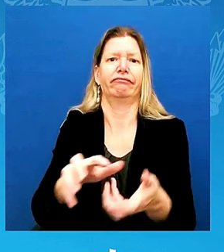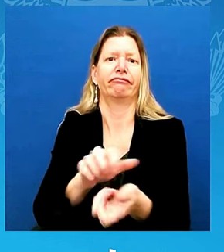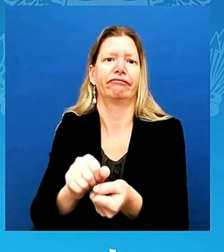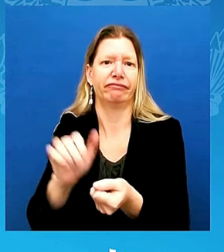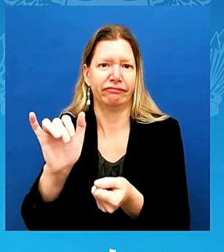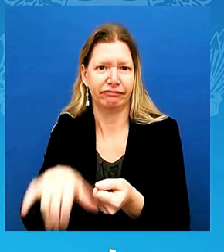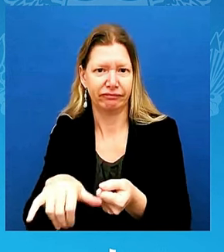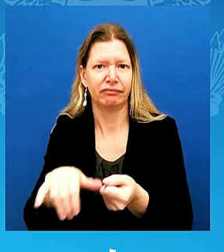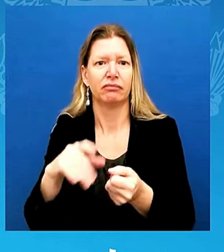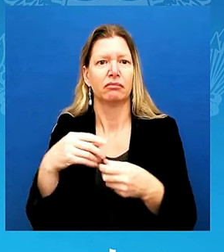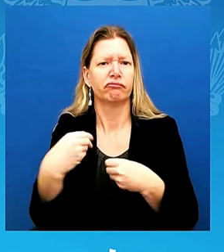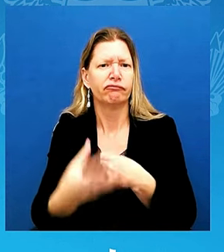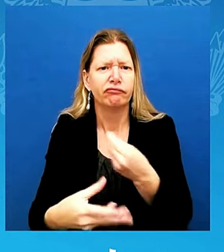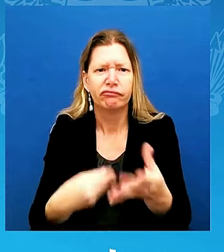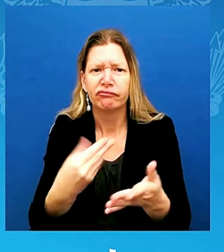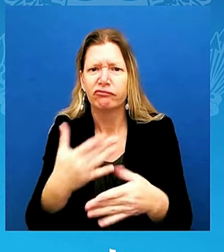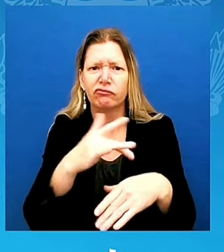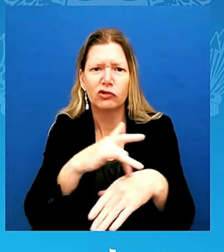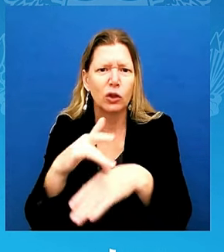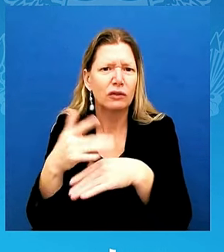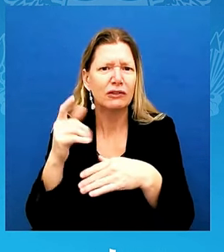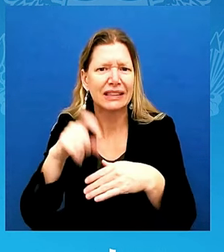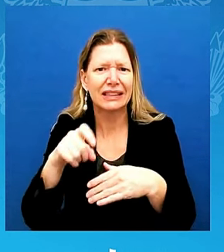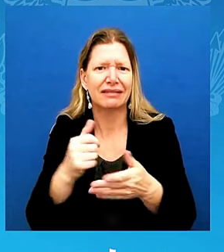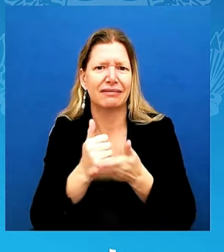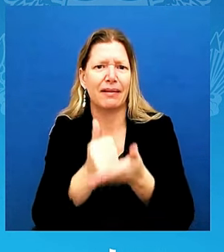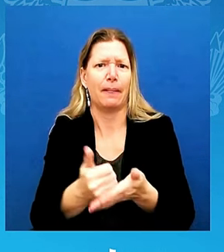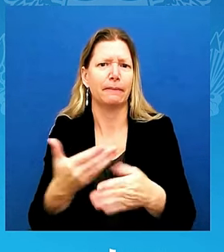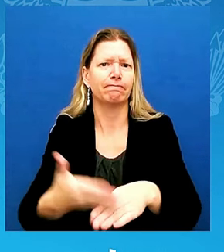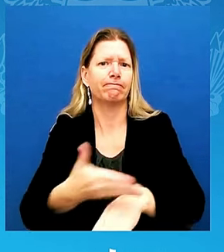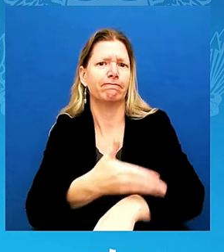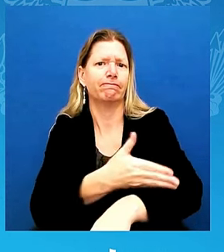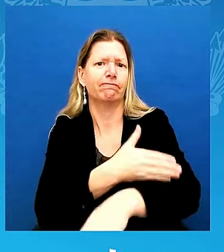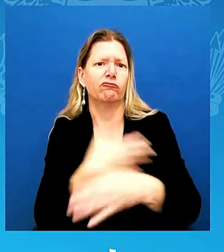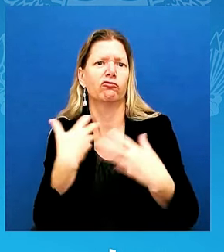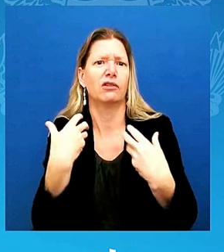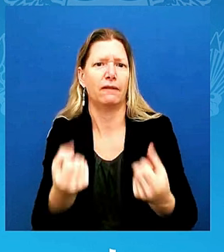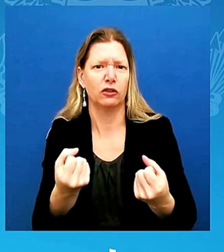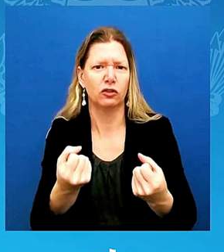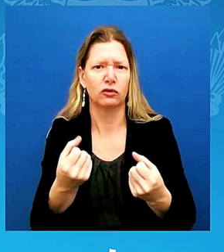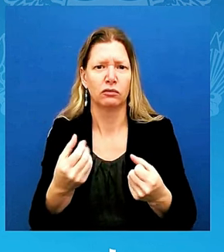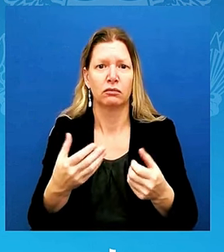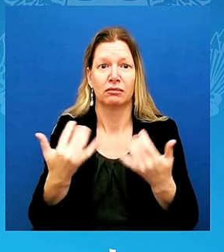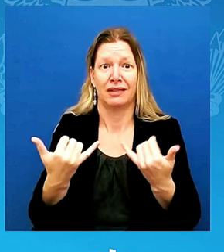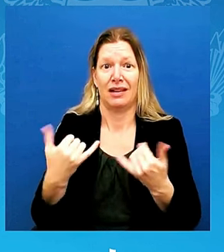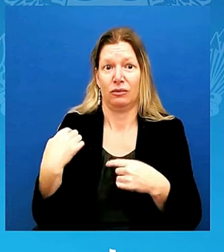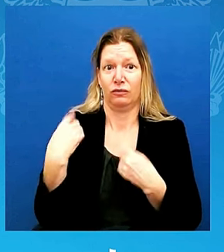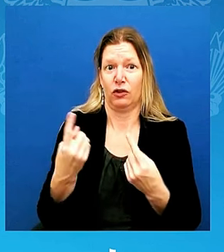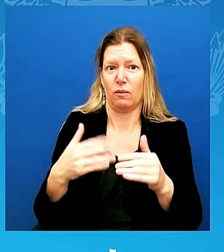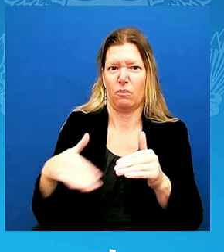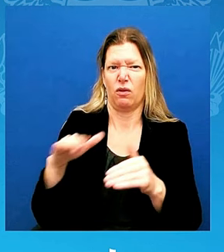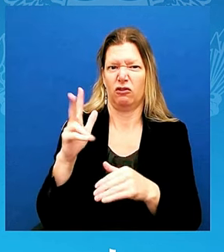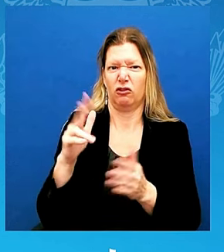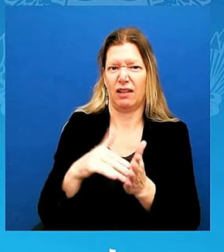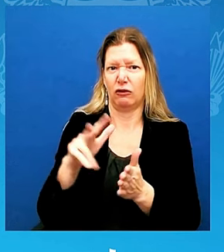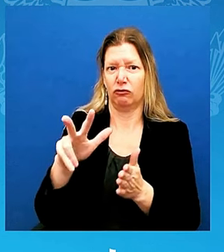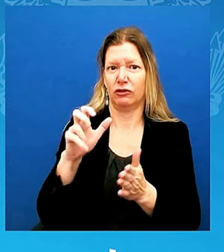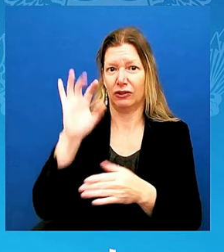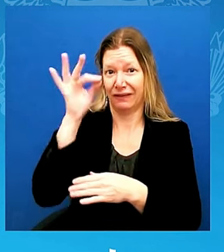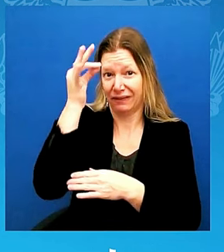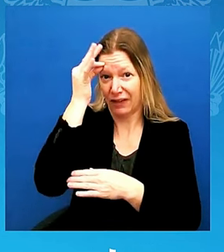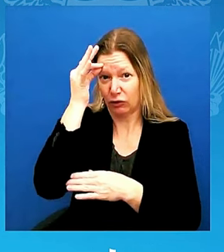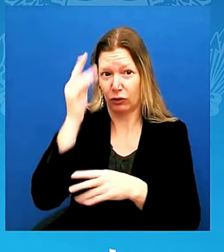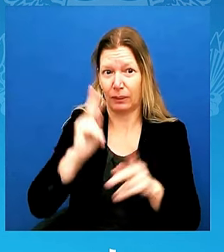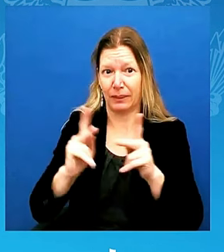more than 3,300 federal personnel are on the ground to assist with recovery efforts. They are deploying food,